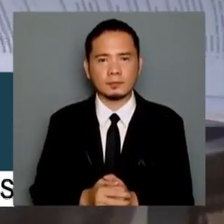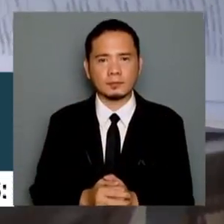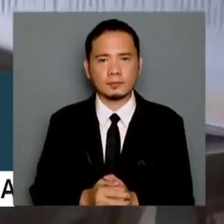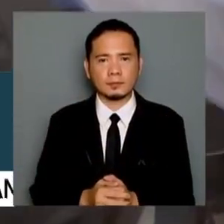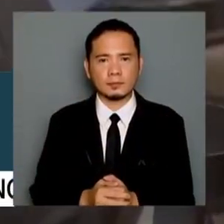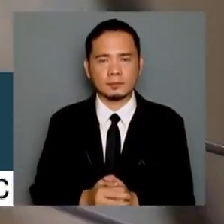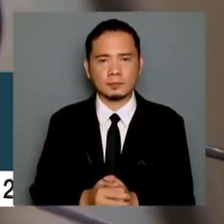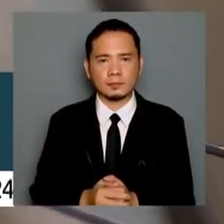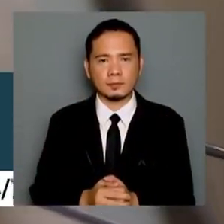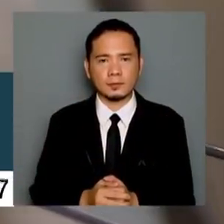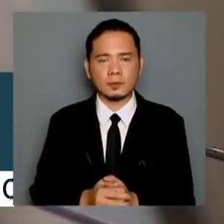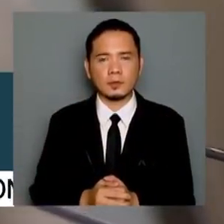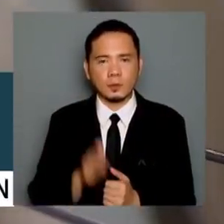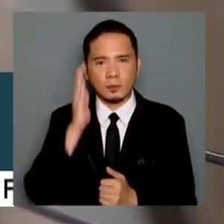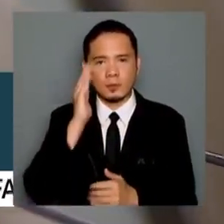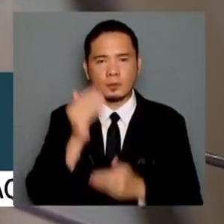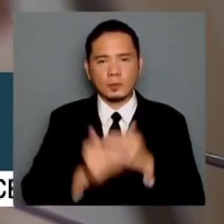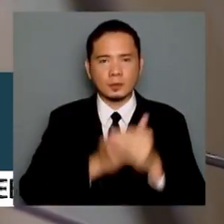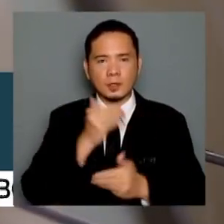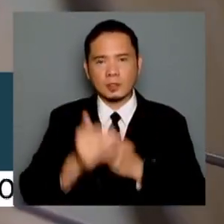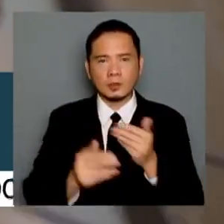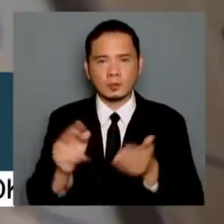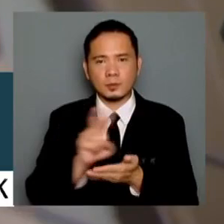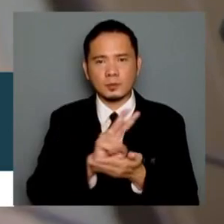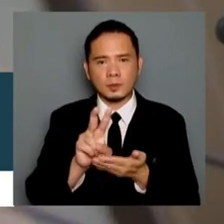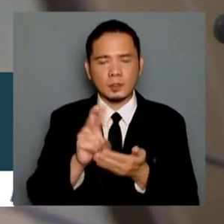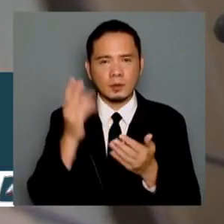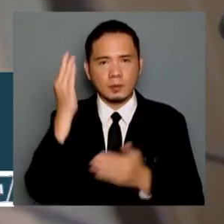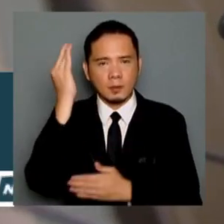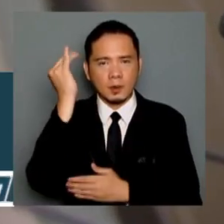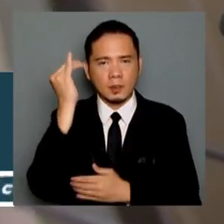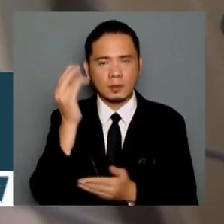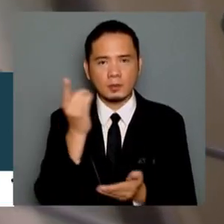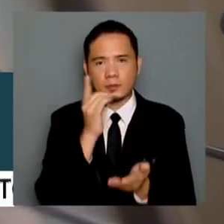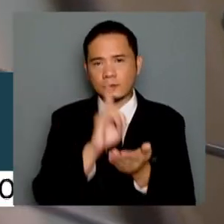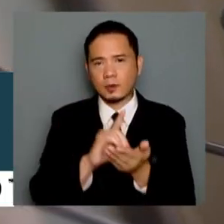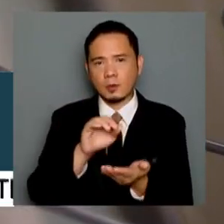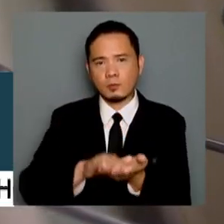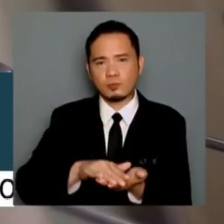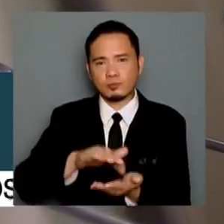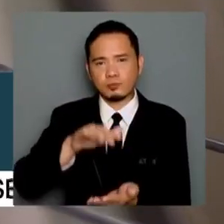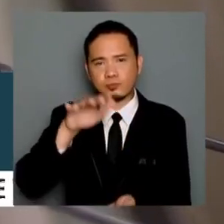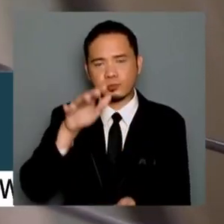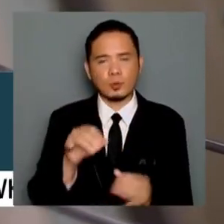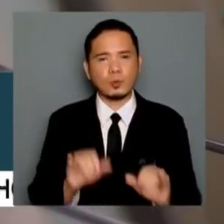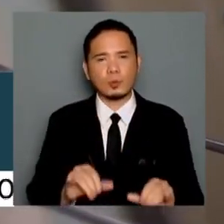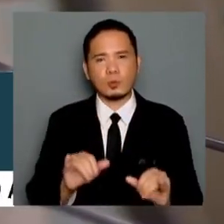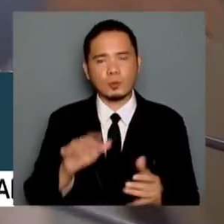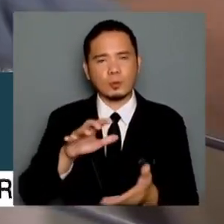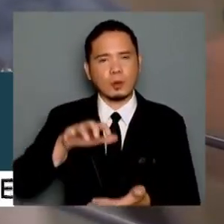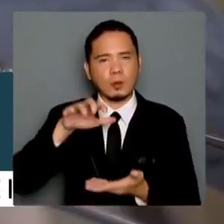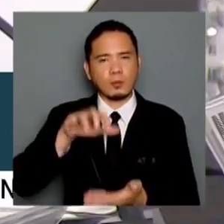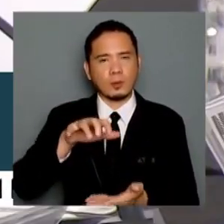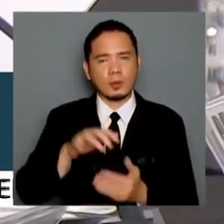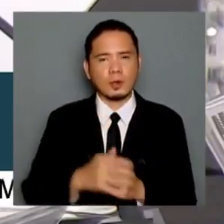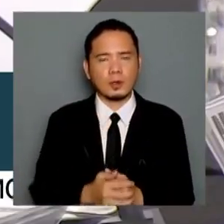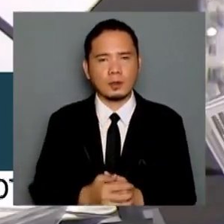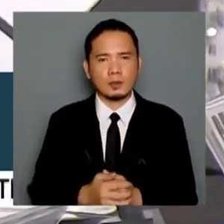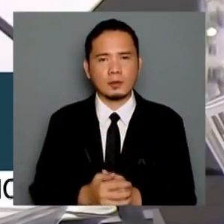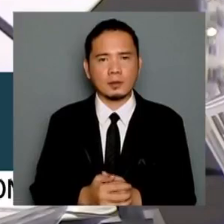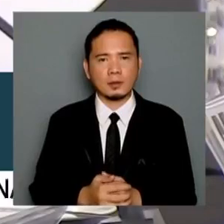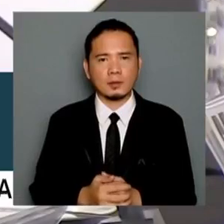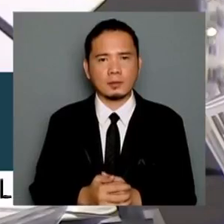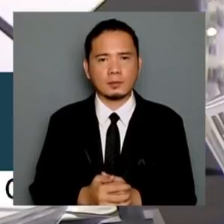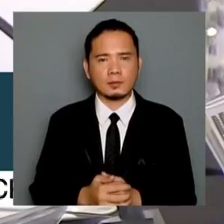volume of documents that need to be printed for the budget. Now, what's in the committee report? Of course, you already heard from the